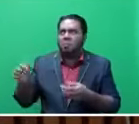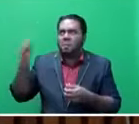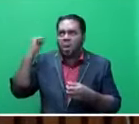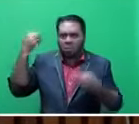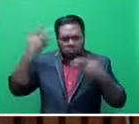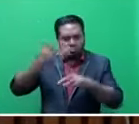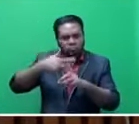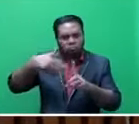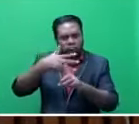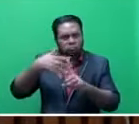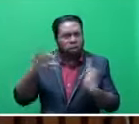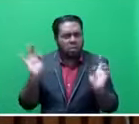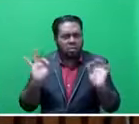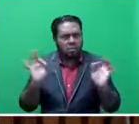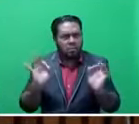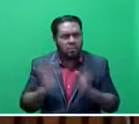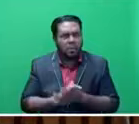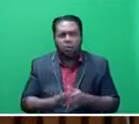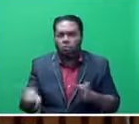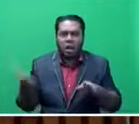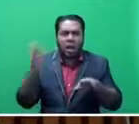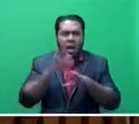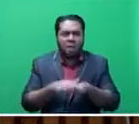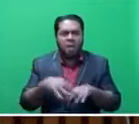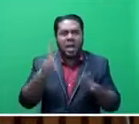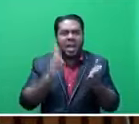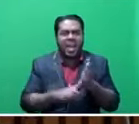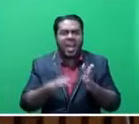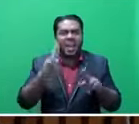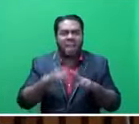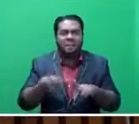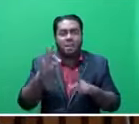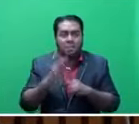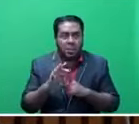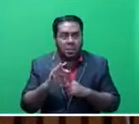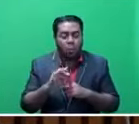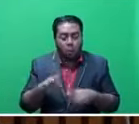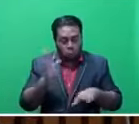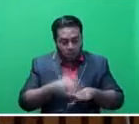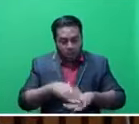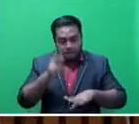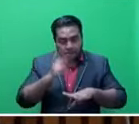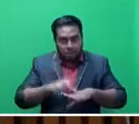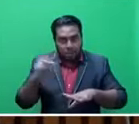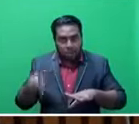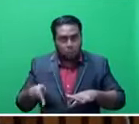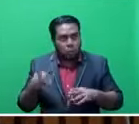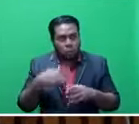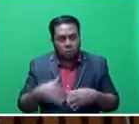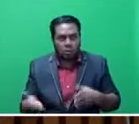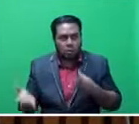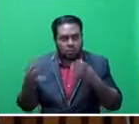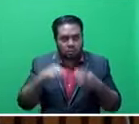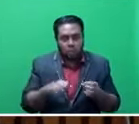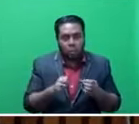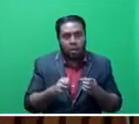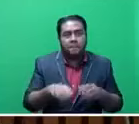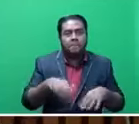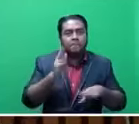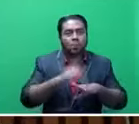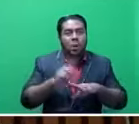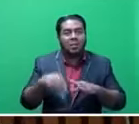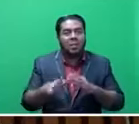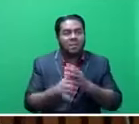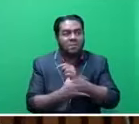to him, he should cover NFP. Because when we come to Parliament, we don't come here with our political party flags. And